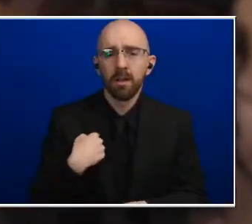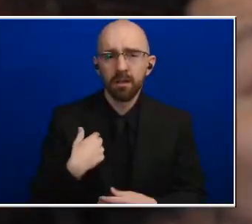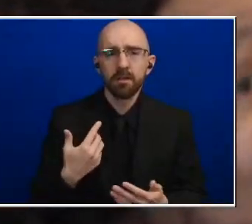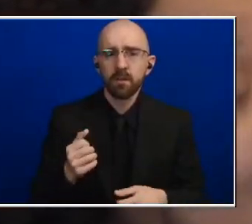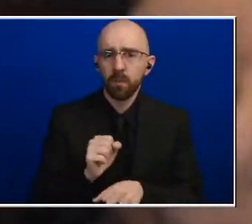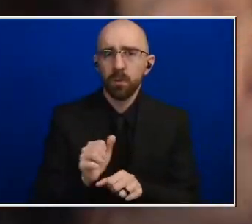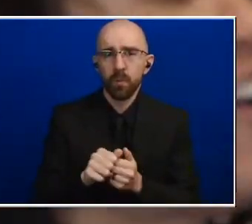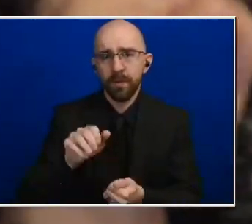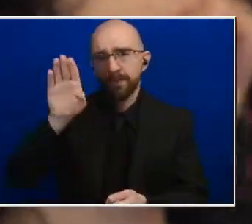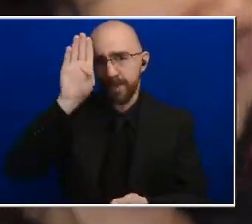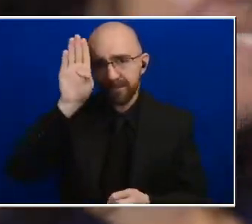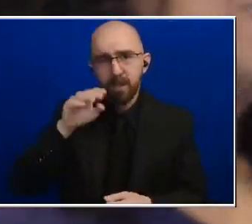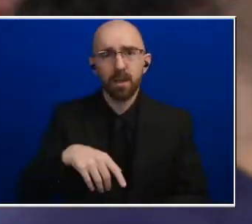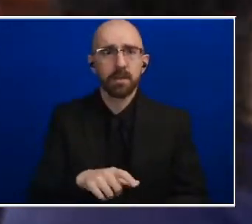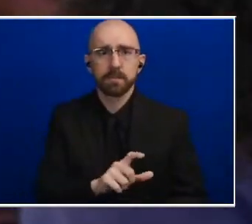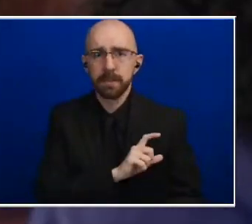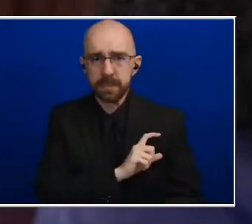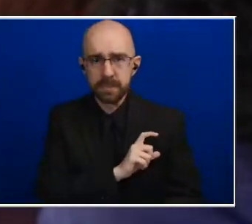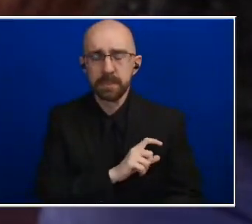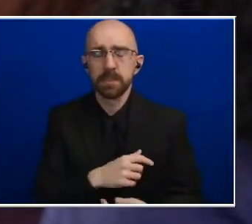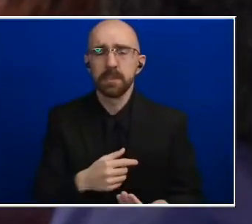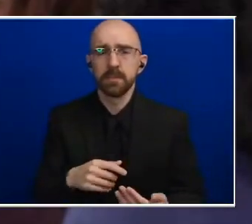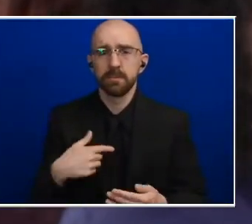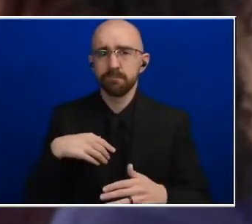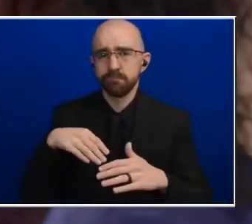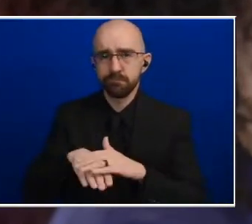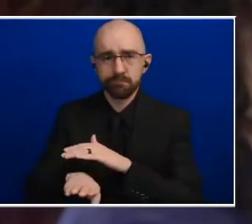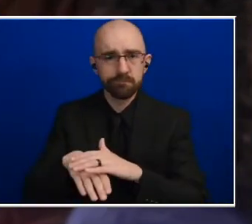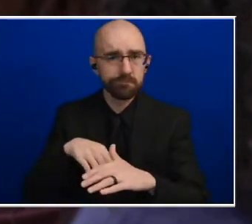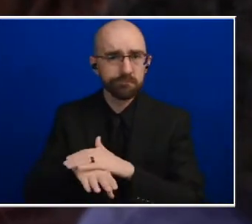police officers and been in hospitals. And